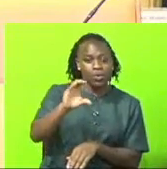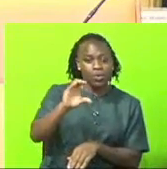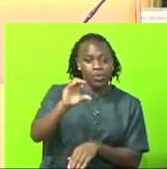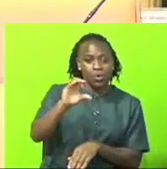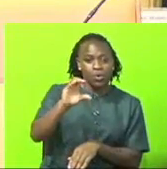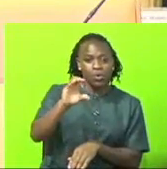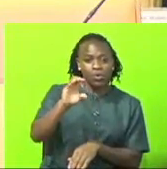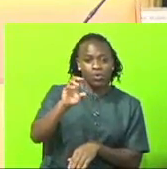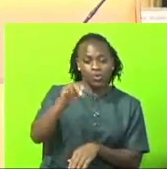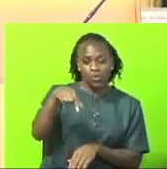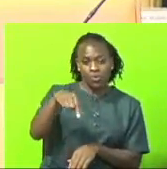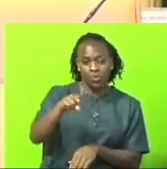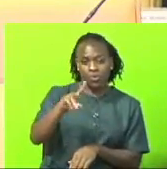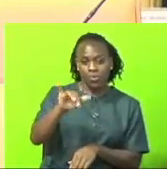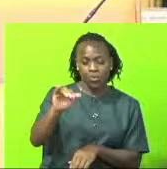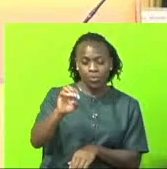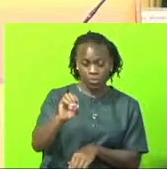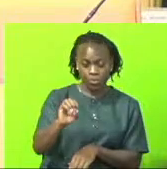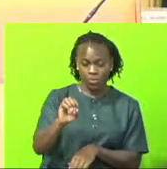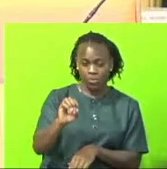conclude,